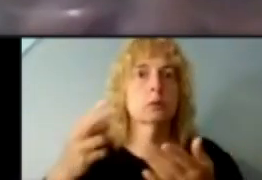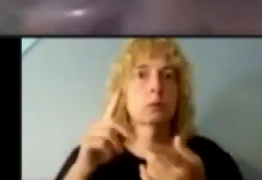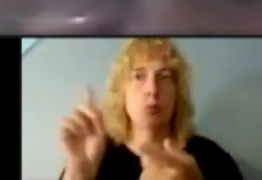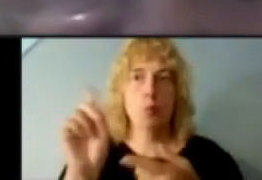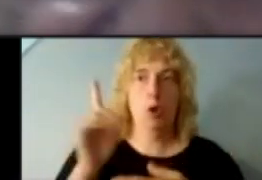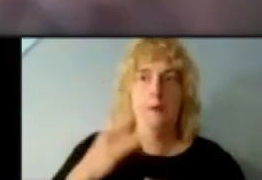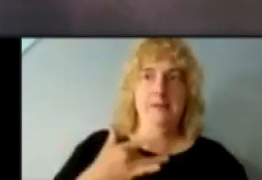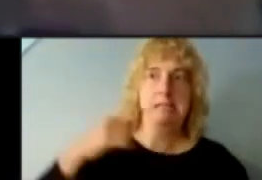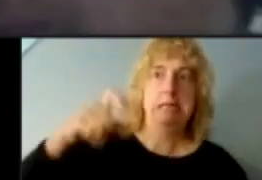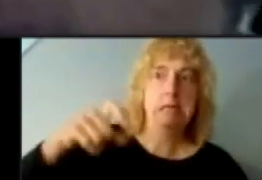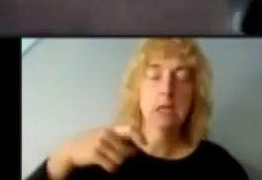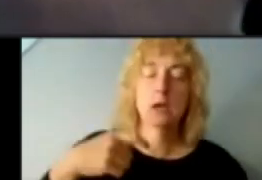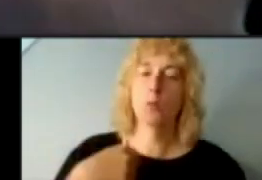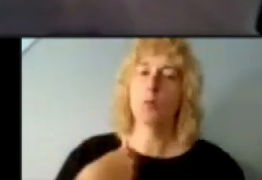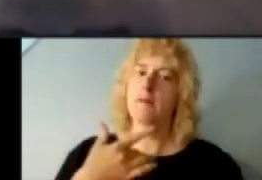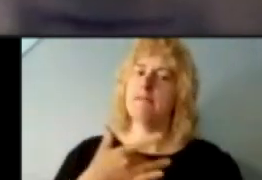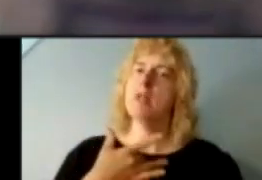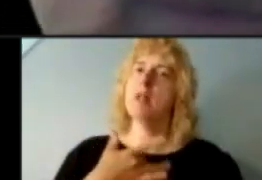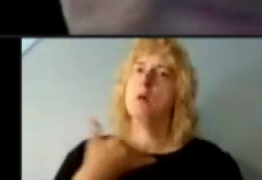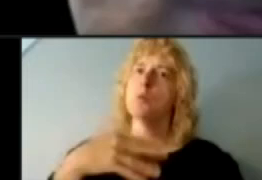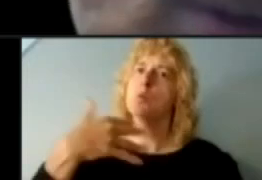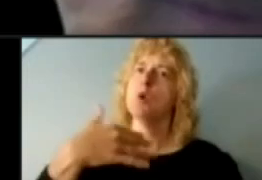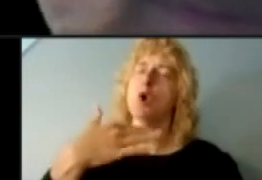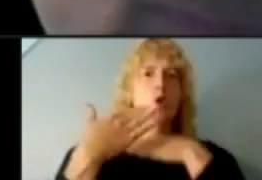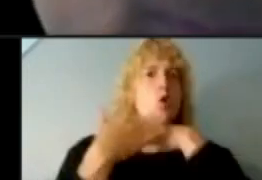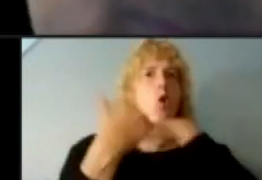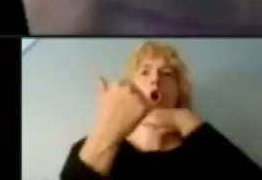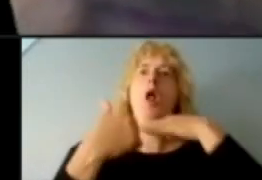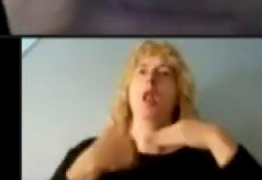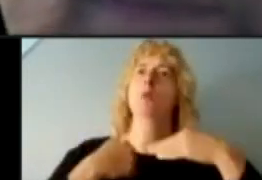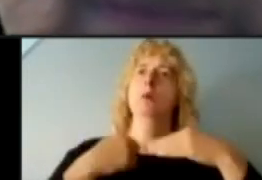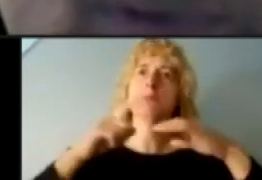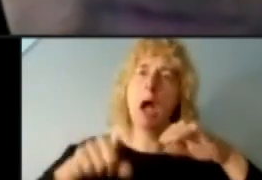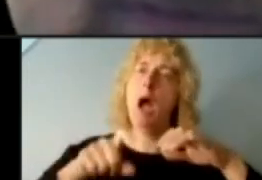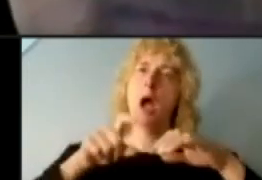that calling. Can I have the first slide?